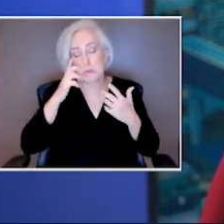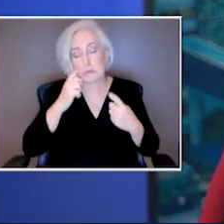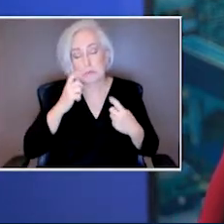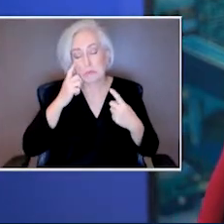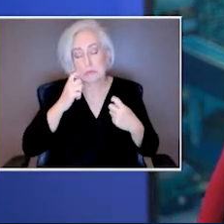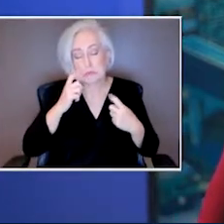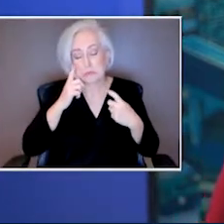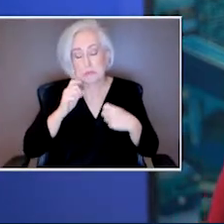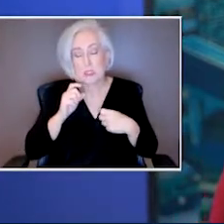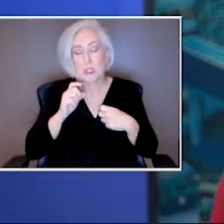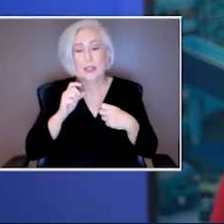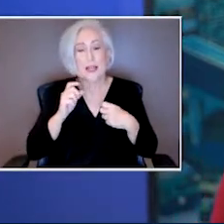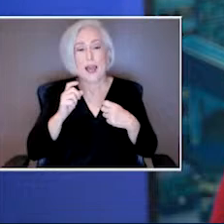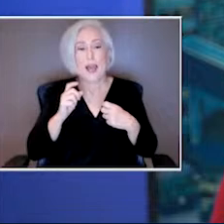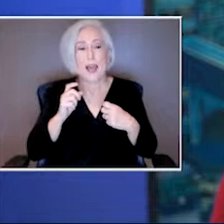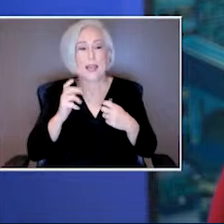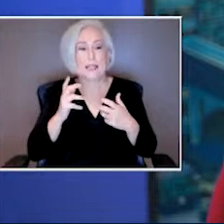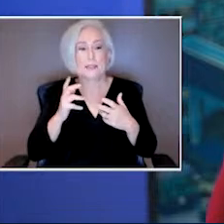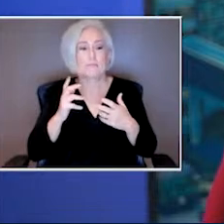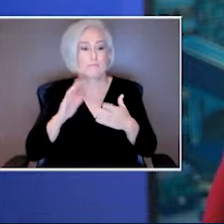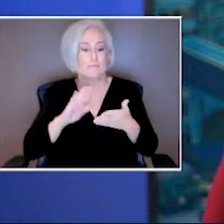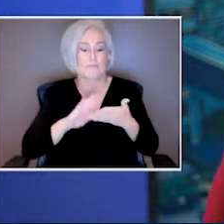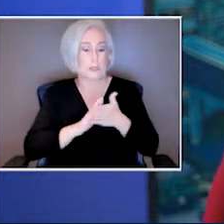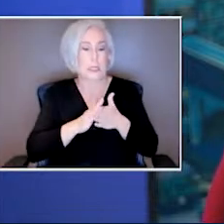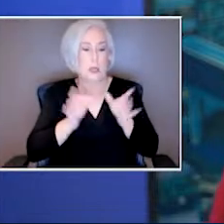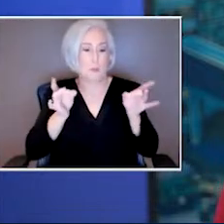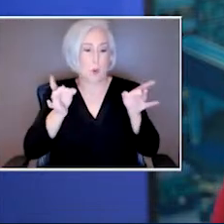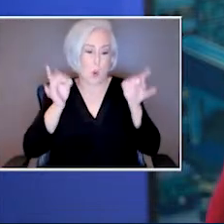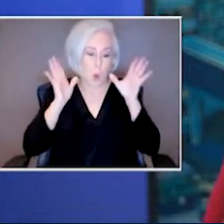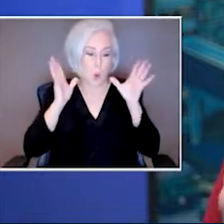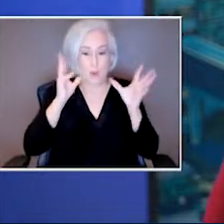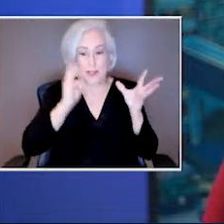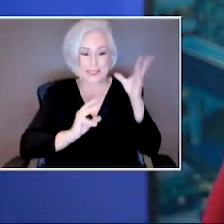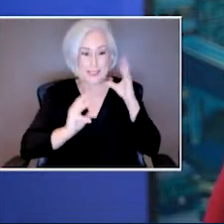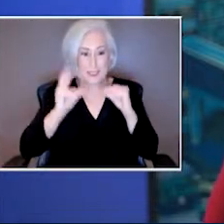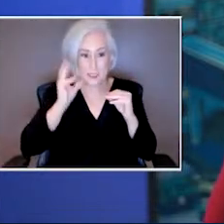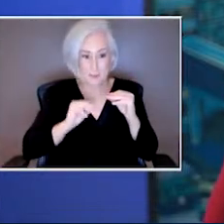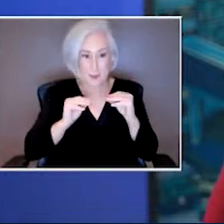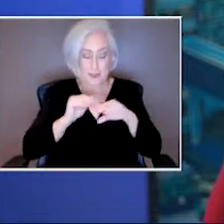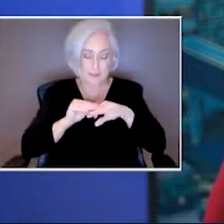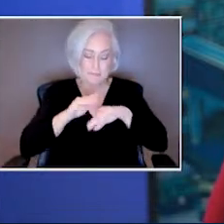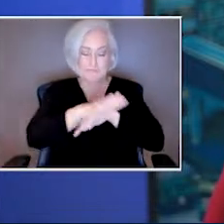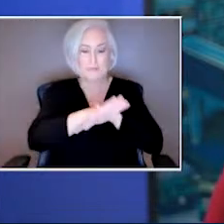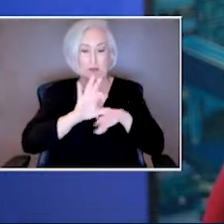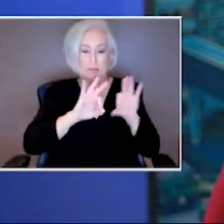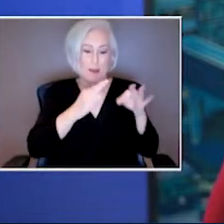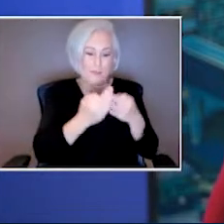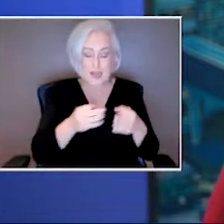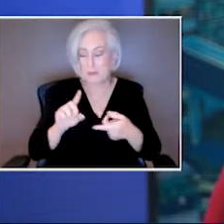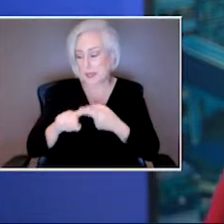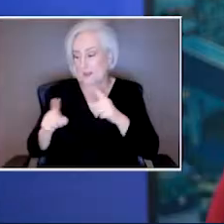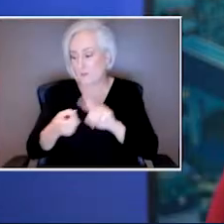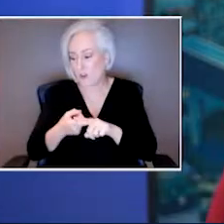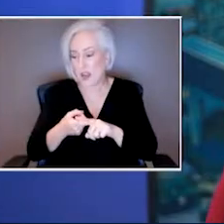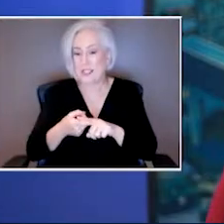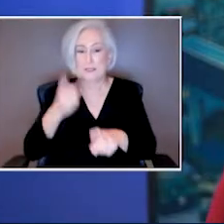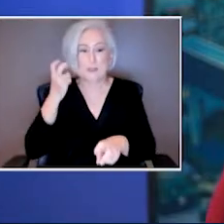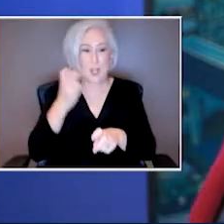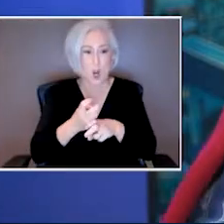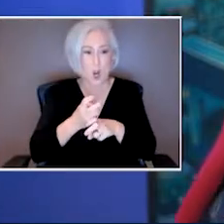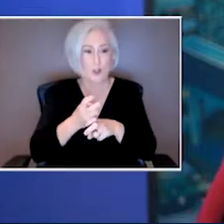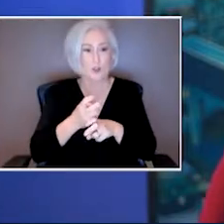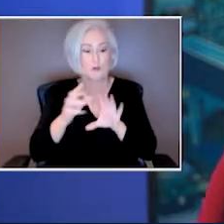let it be a really horrible experience and, affect my family, affect my friends, and be a lot harder to climb out of, or I can